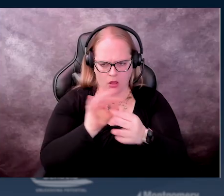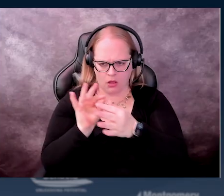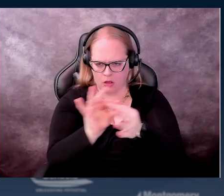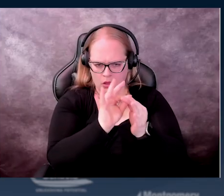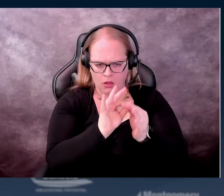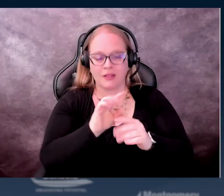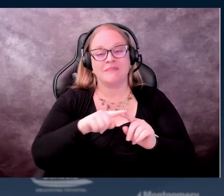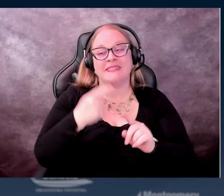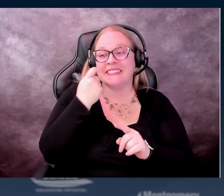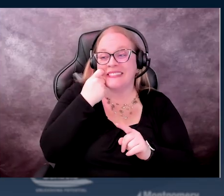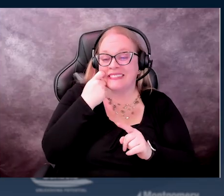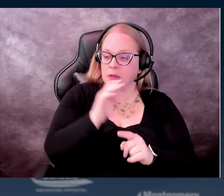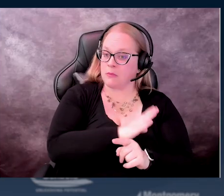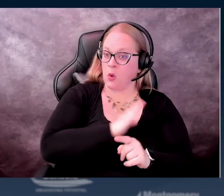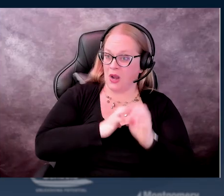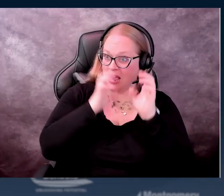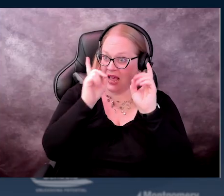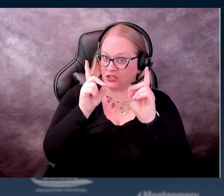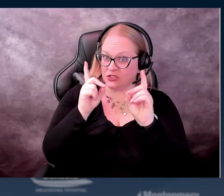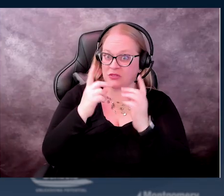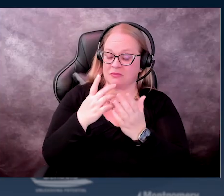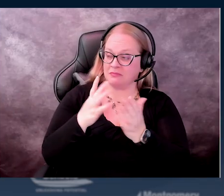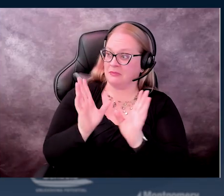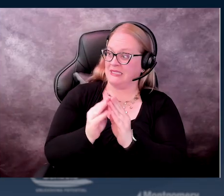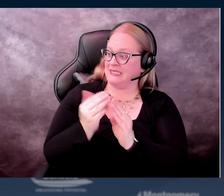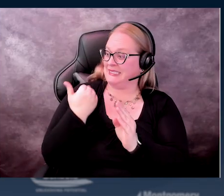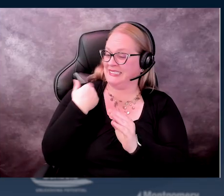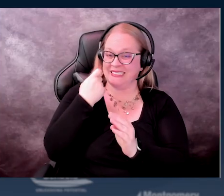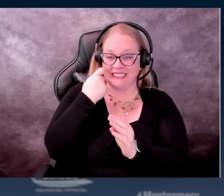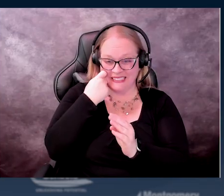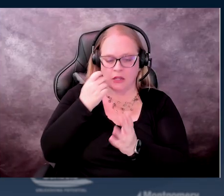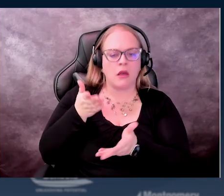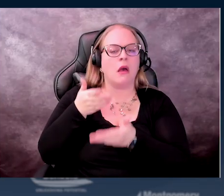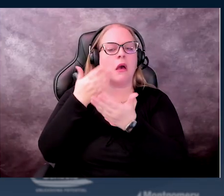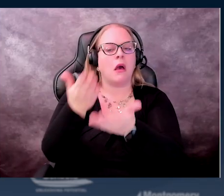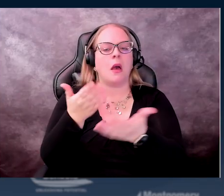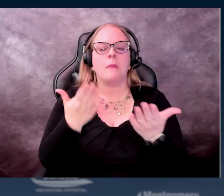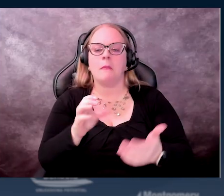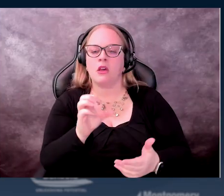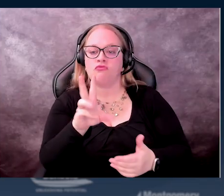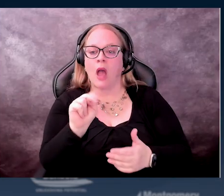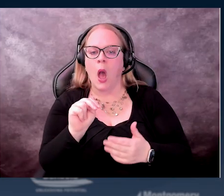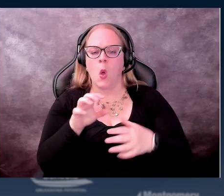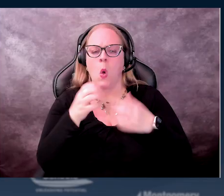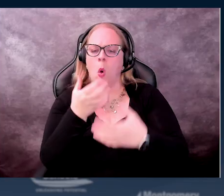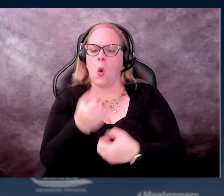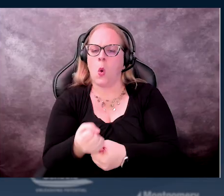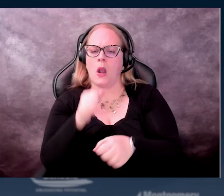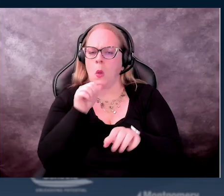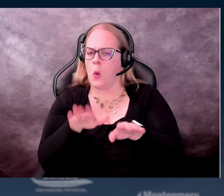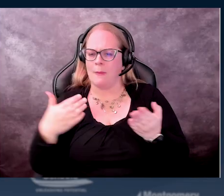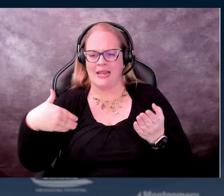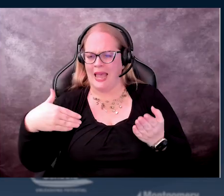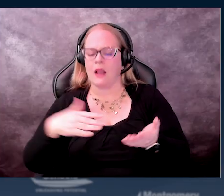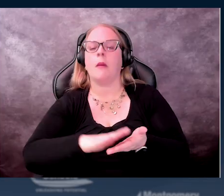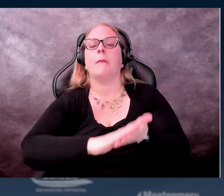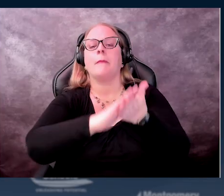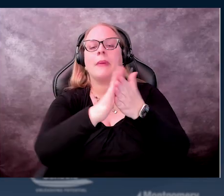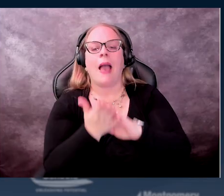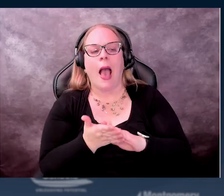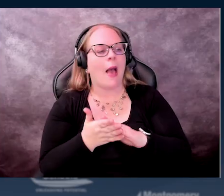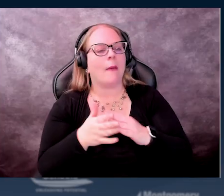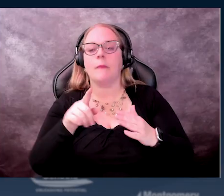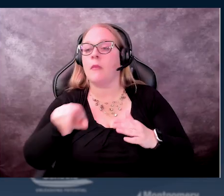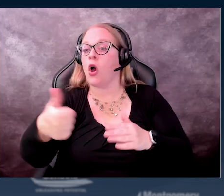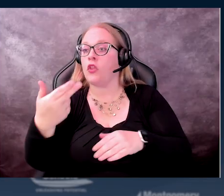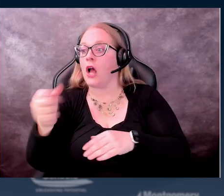Crown may become a host site as a holding school while our other high schools are remodeled. That being said, nothing has been